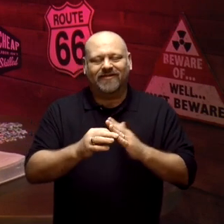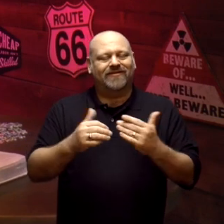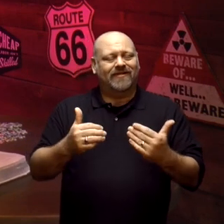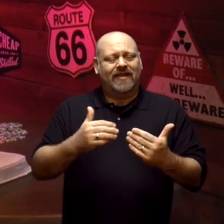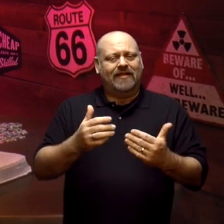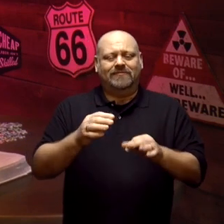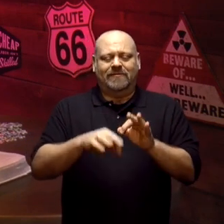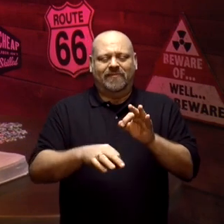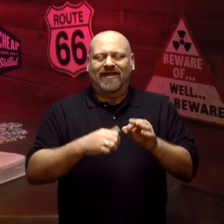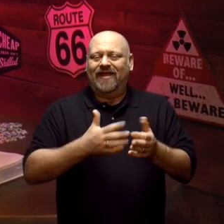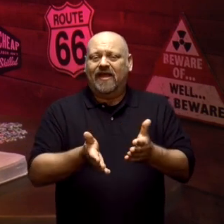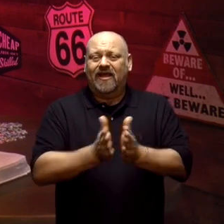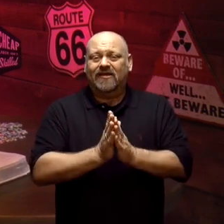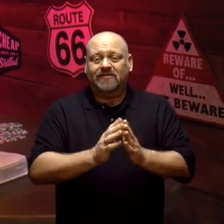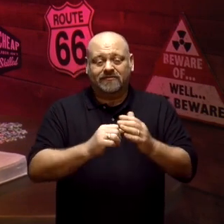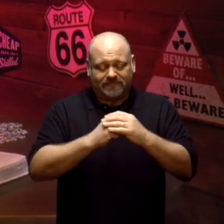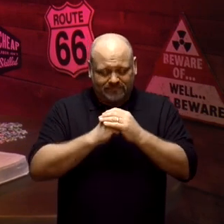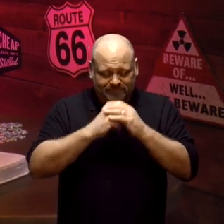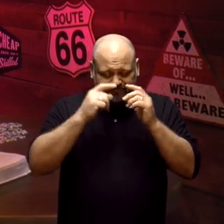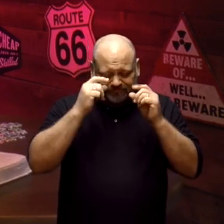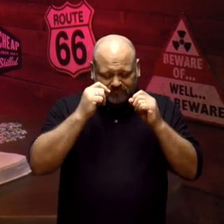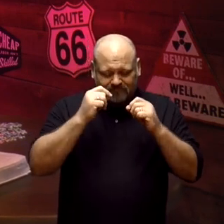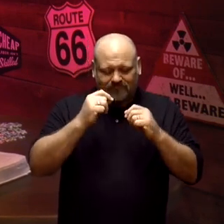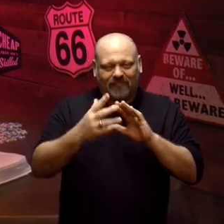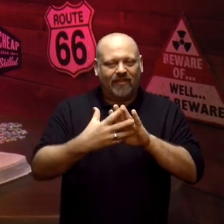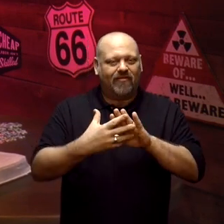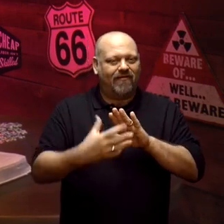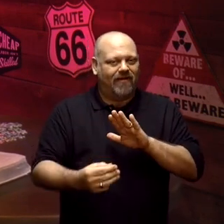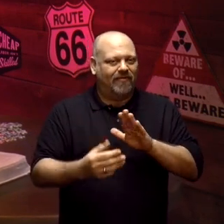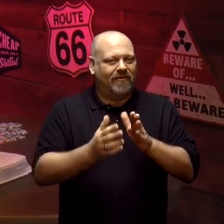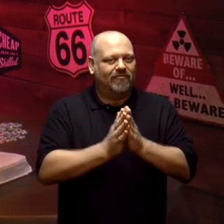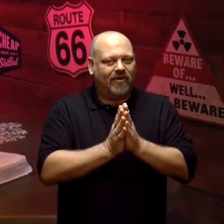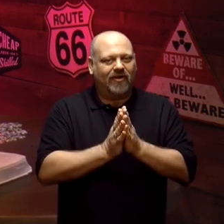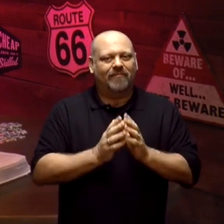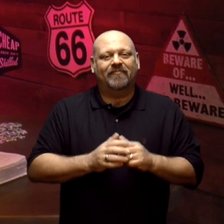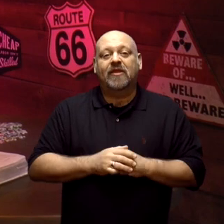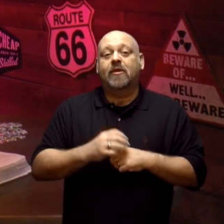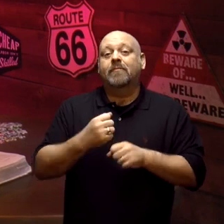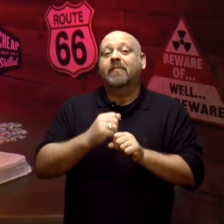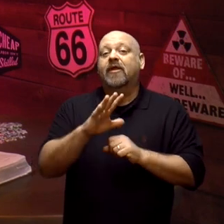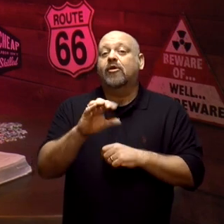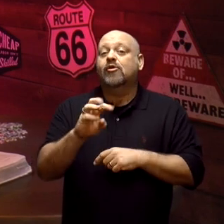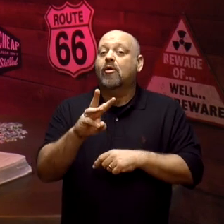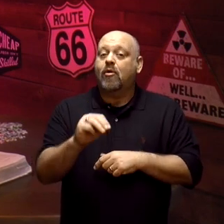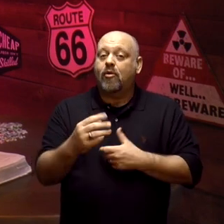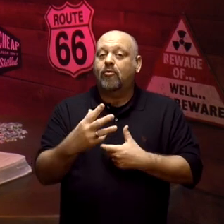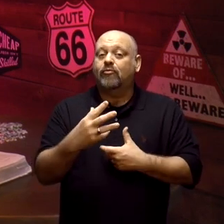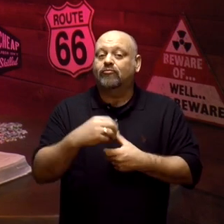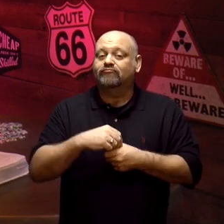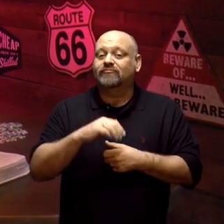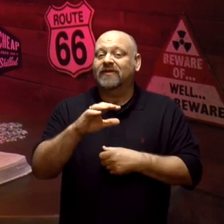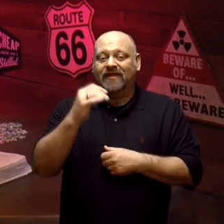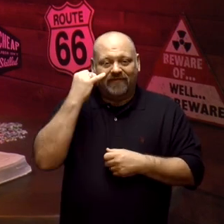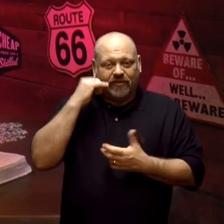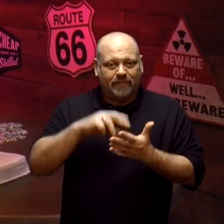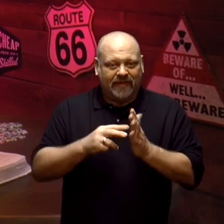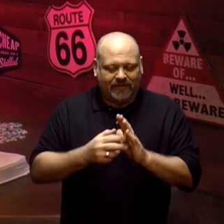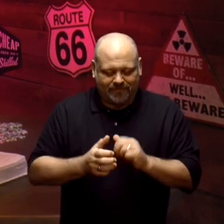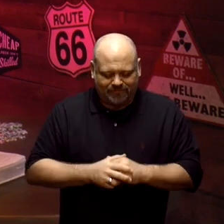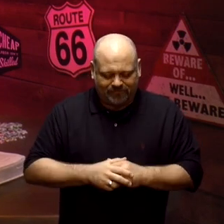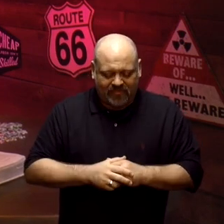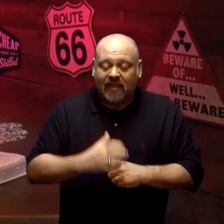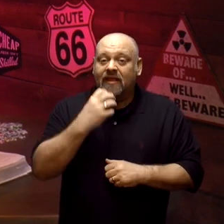I'd simply ask that you bow your head, close your eyes, and repeat this simple prayer after me. You can make it your own if you mean